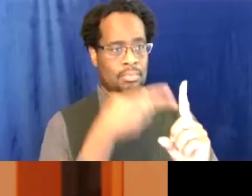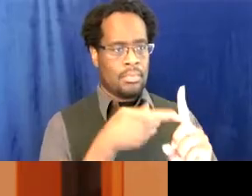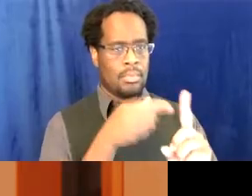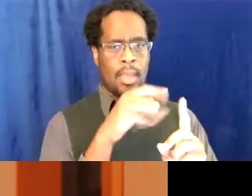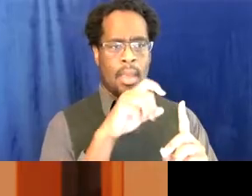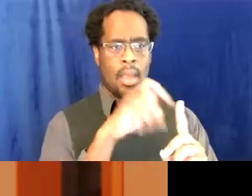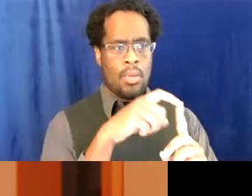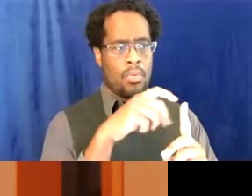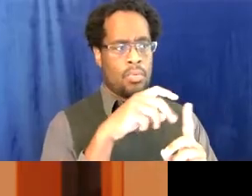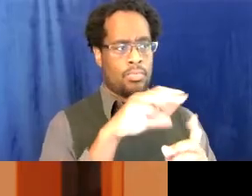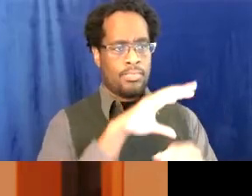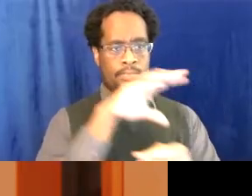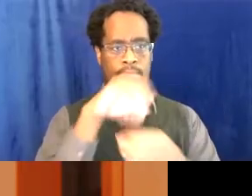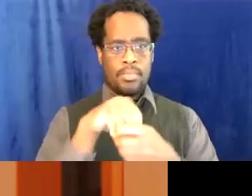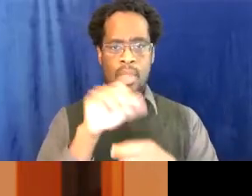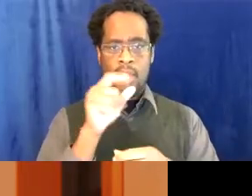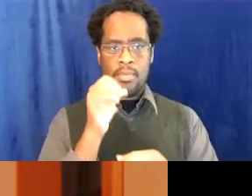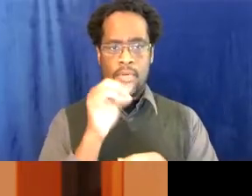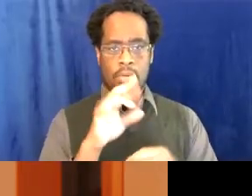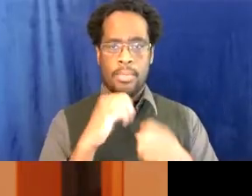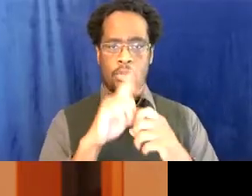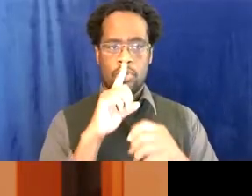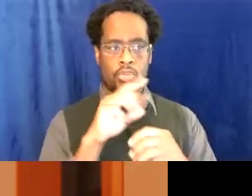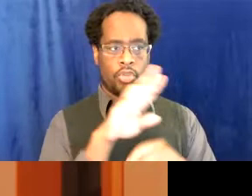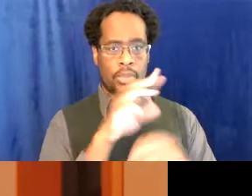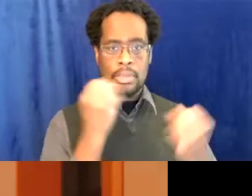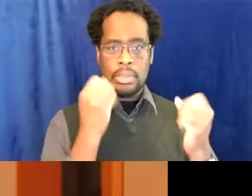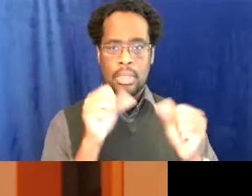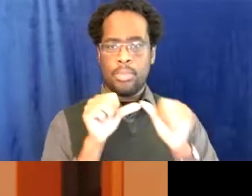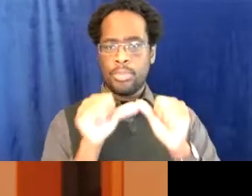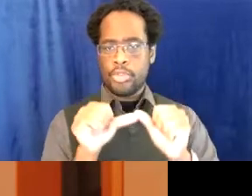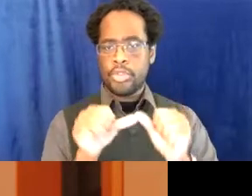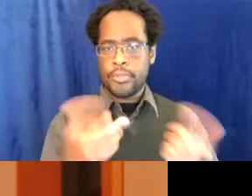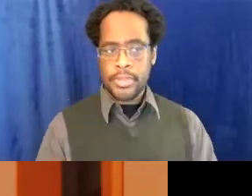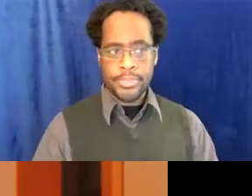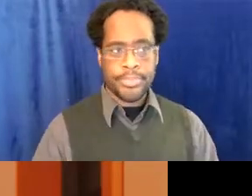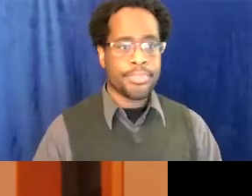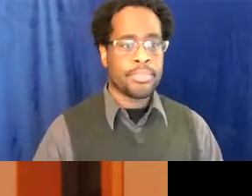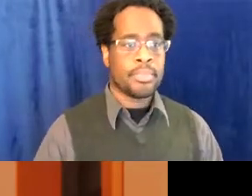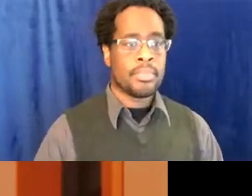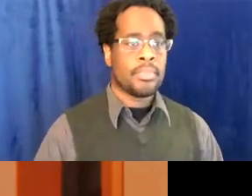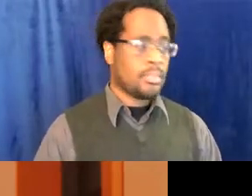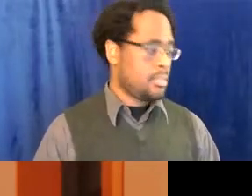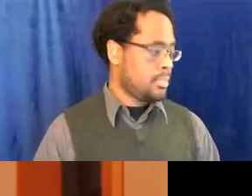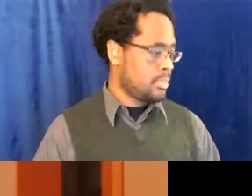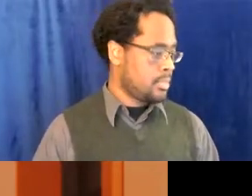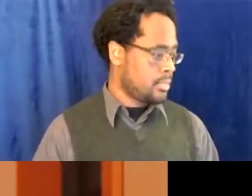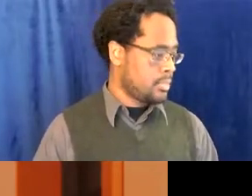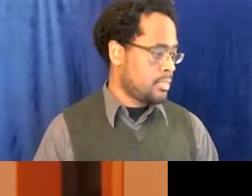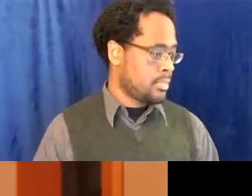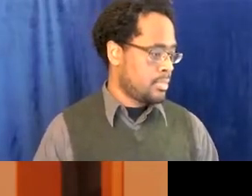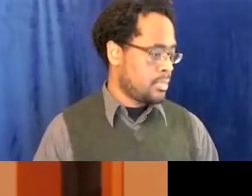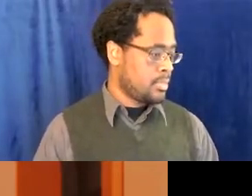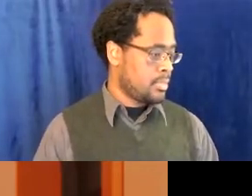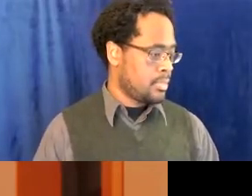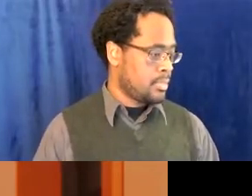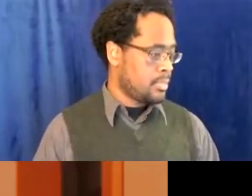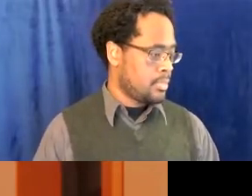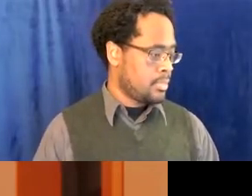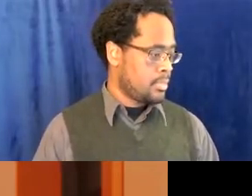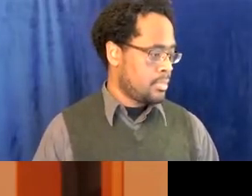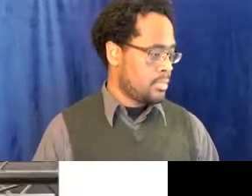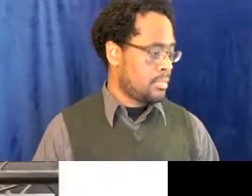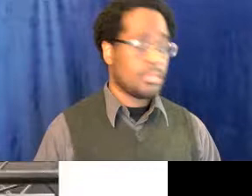We'll be talking about the challenge of preserving captured sign language data in human avatar models.